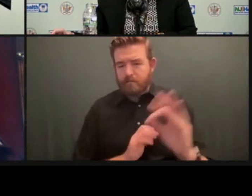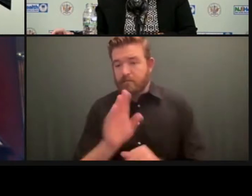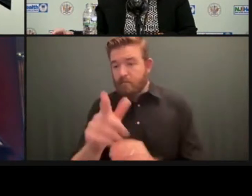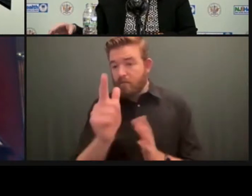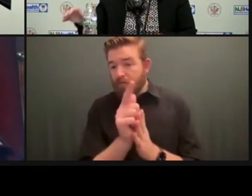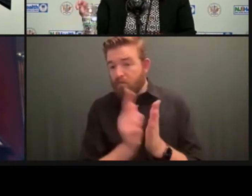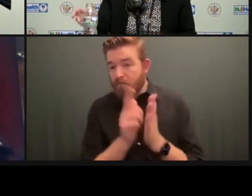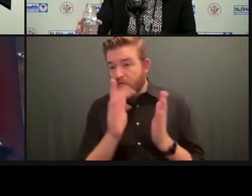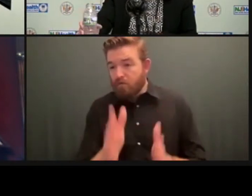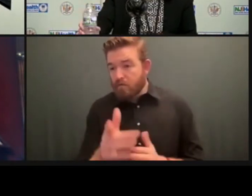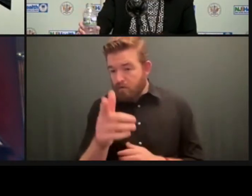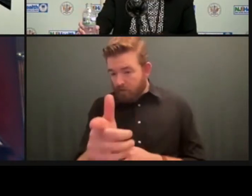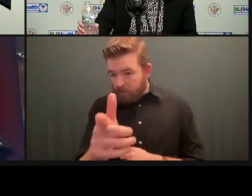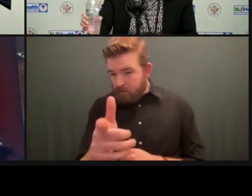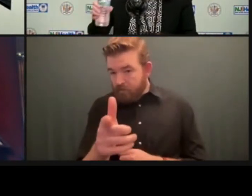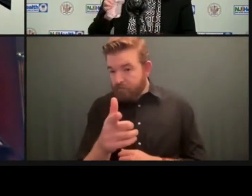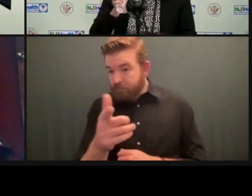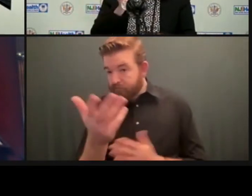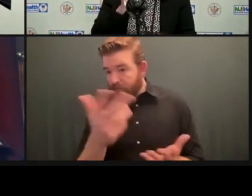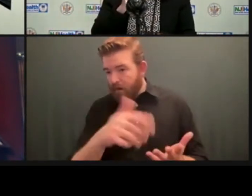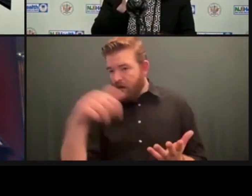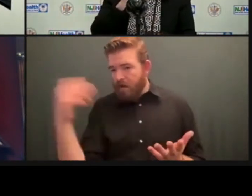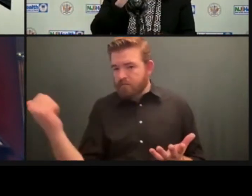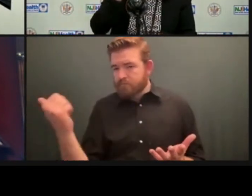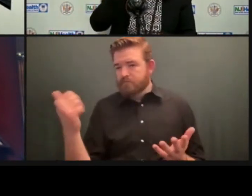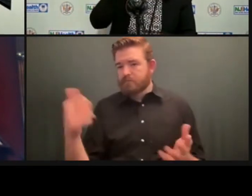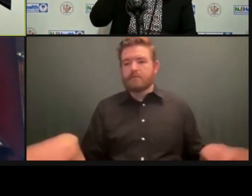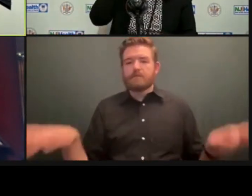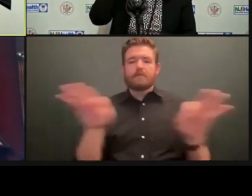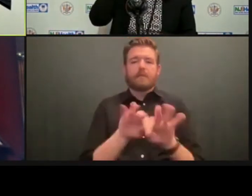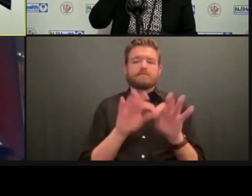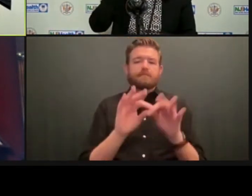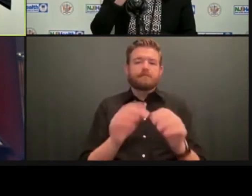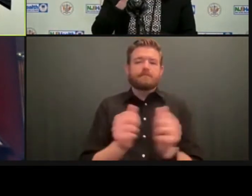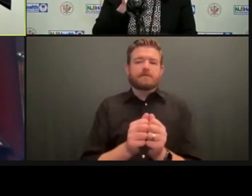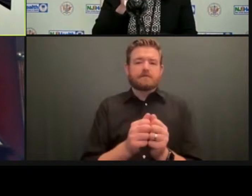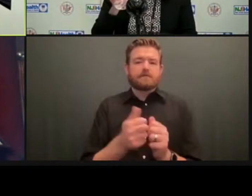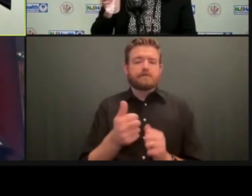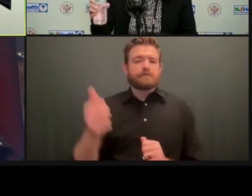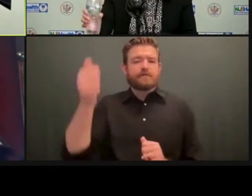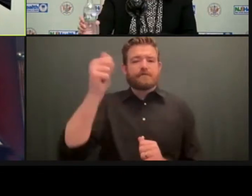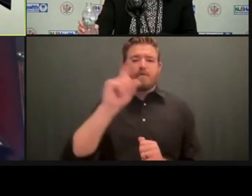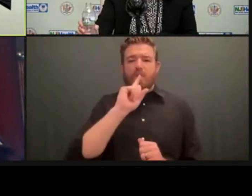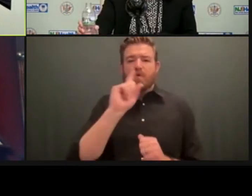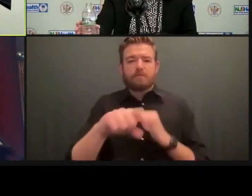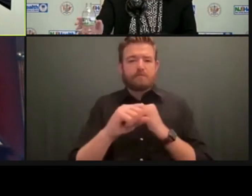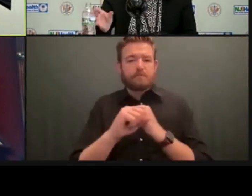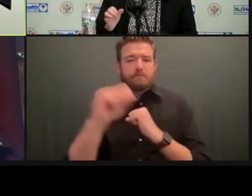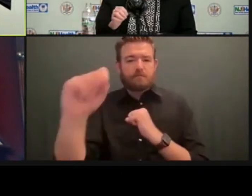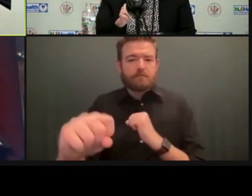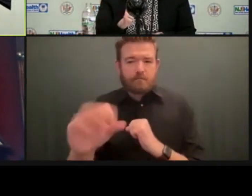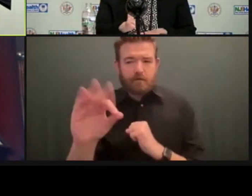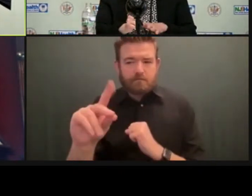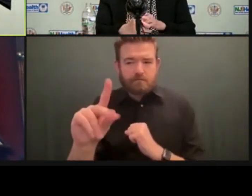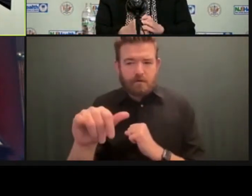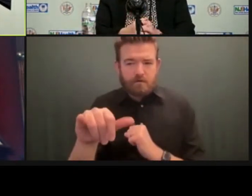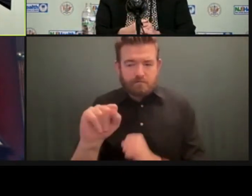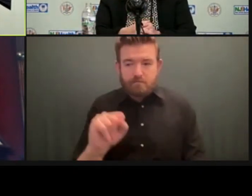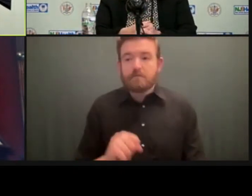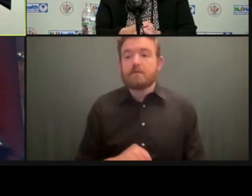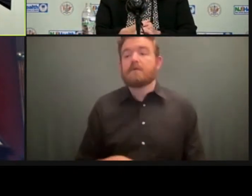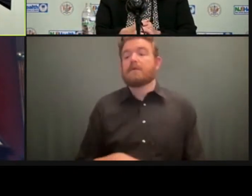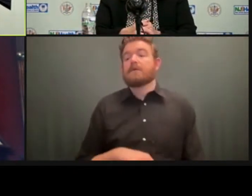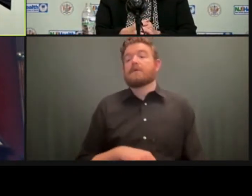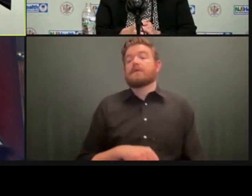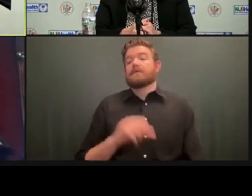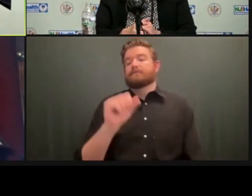feel or see by the extension of these directives? Yeah, and I think the commissioner just pointed out that the Department of Health has issued a whole